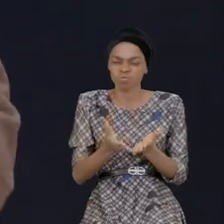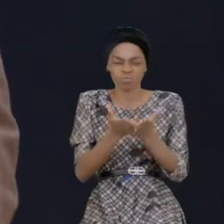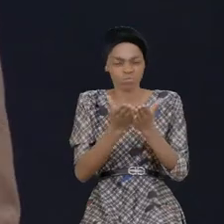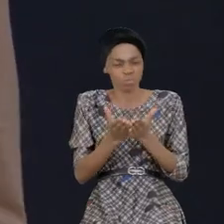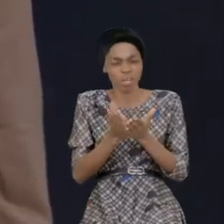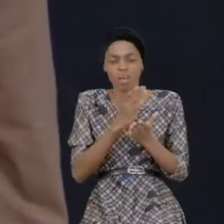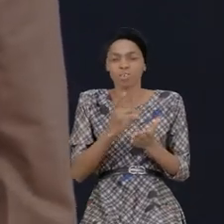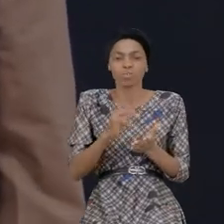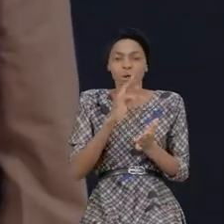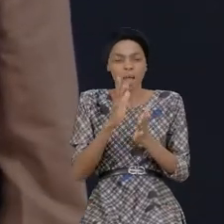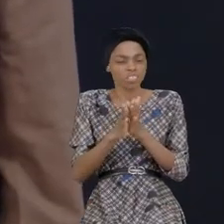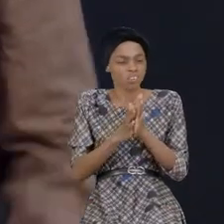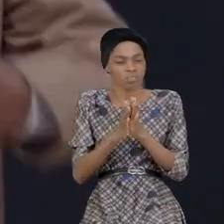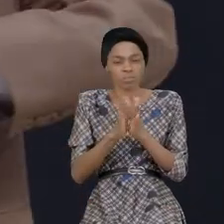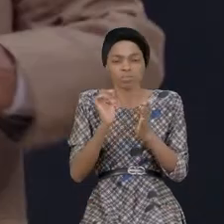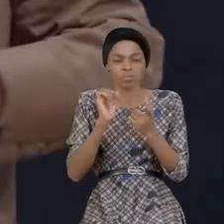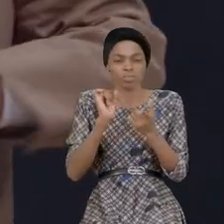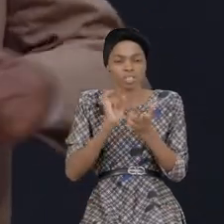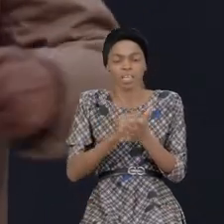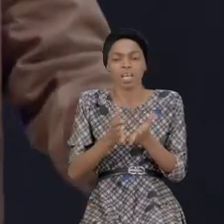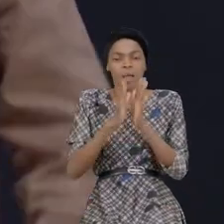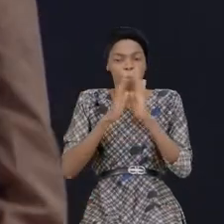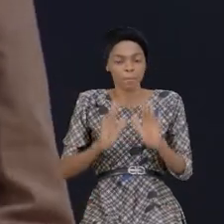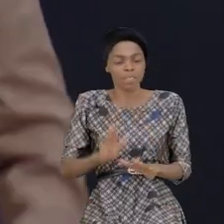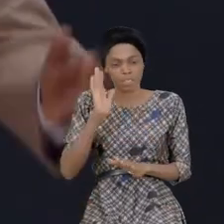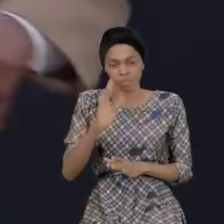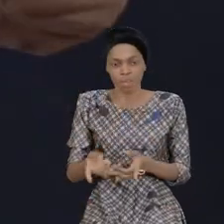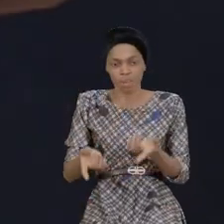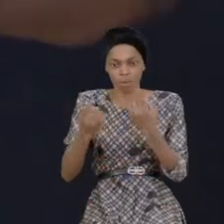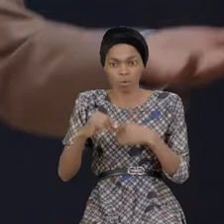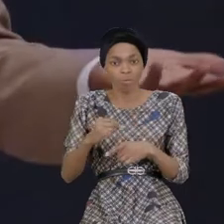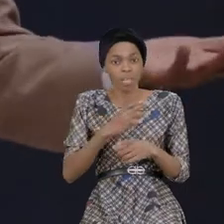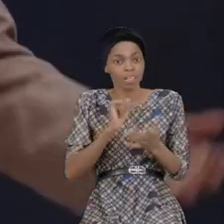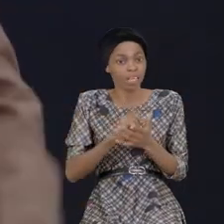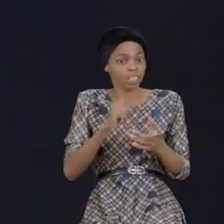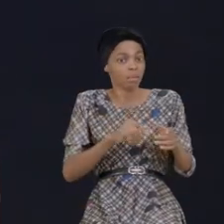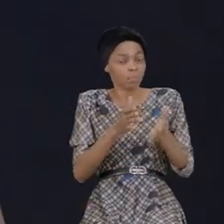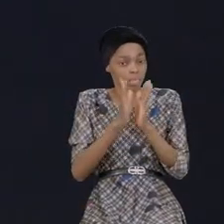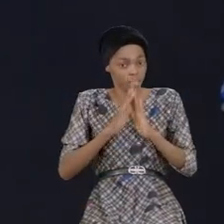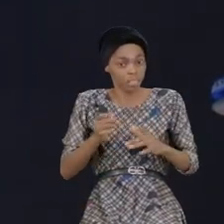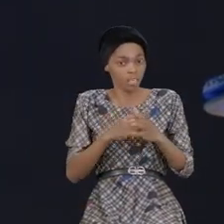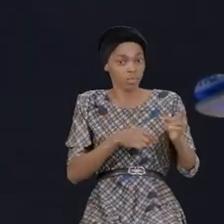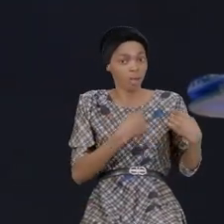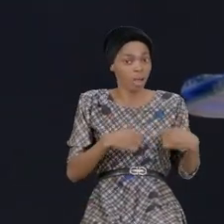eager that peace will come. The peace in your heart will reflect